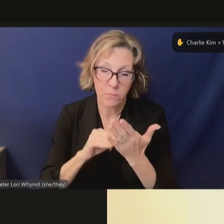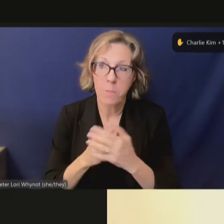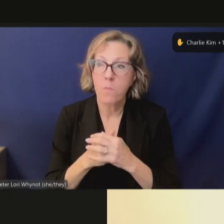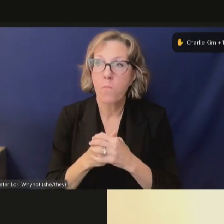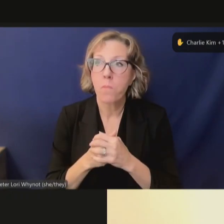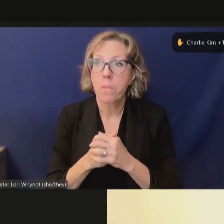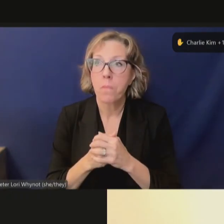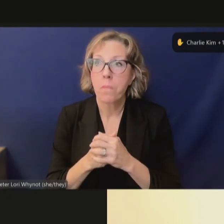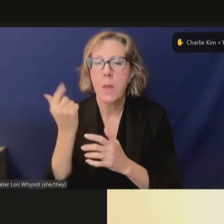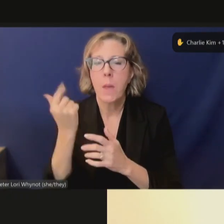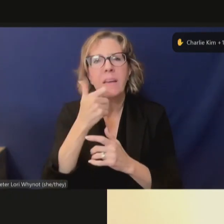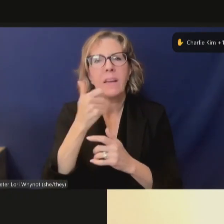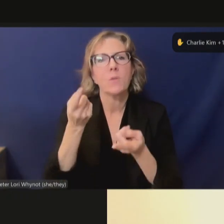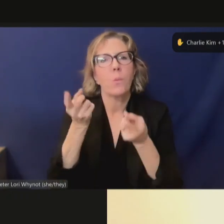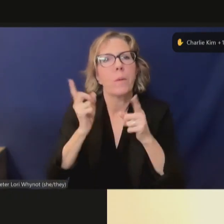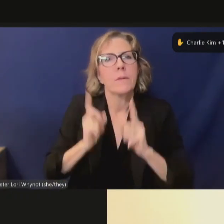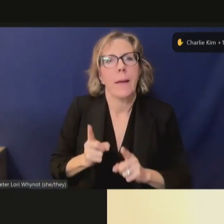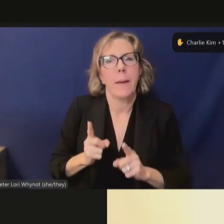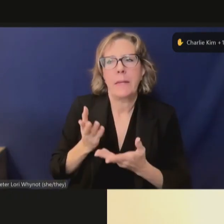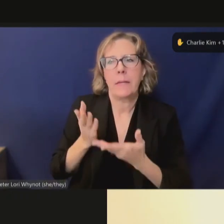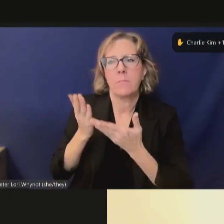which is happening there.